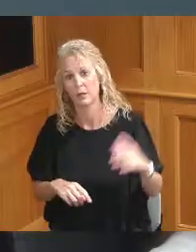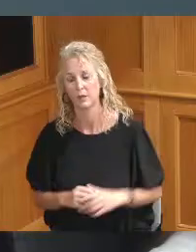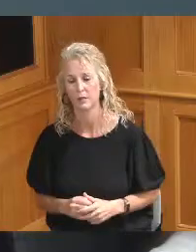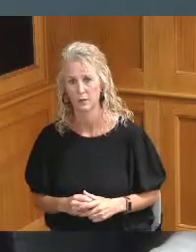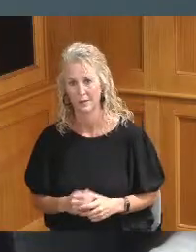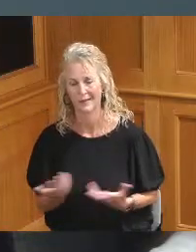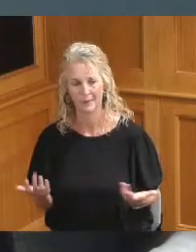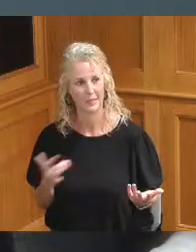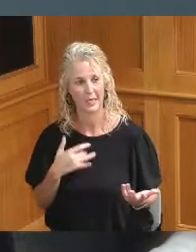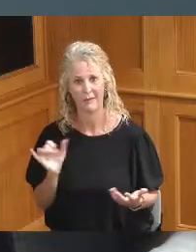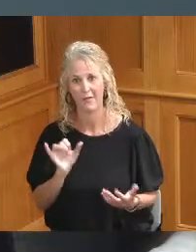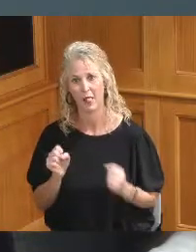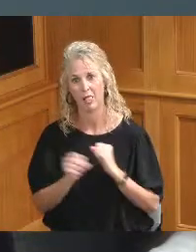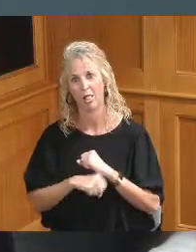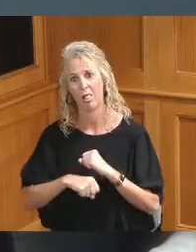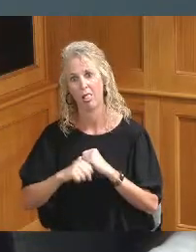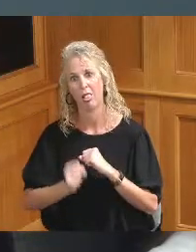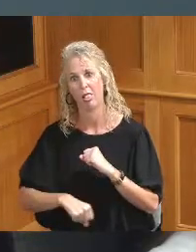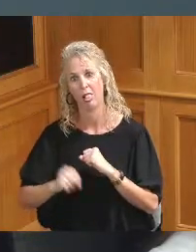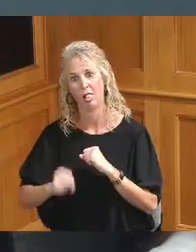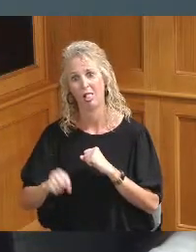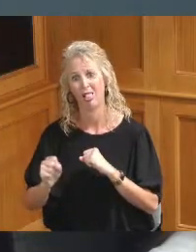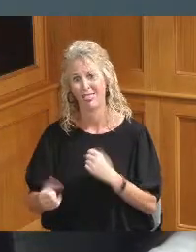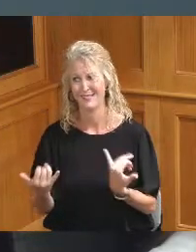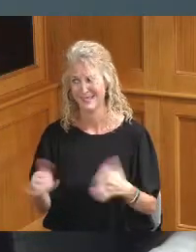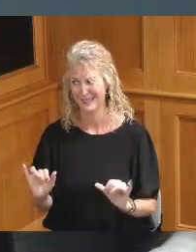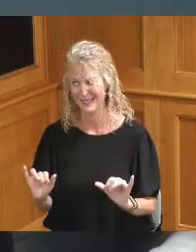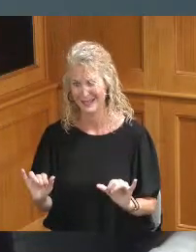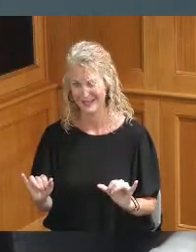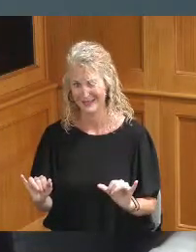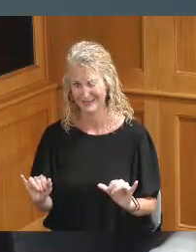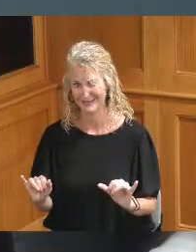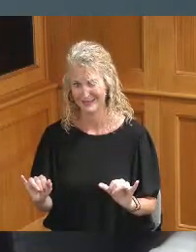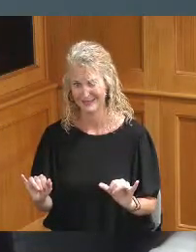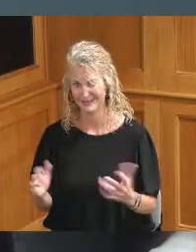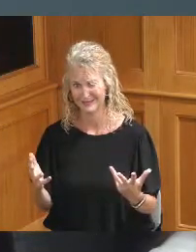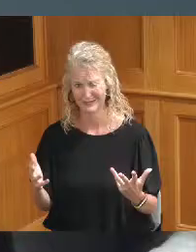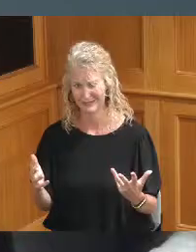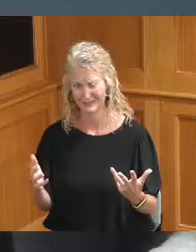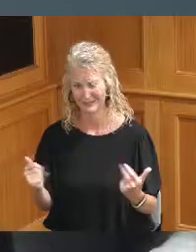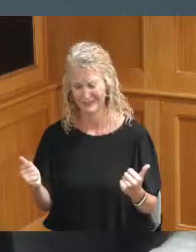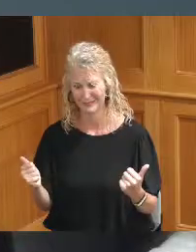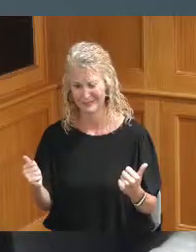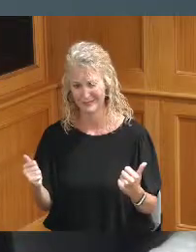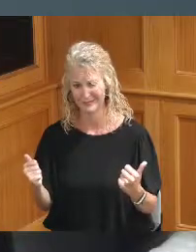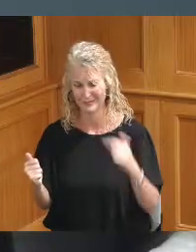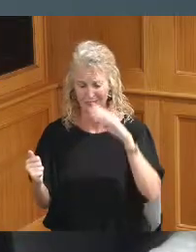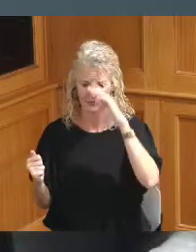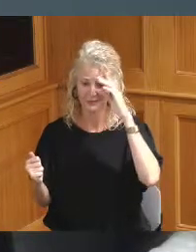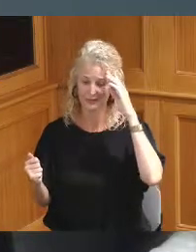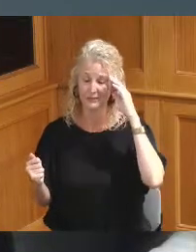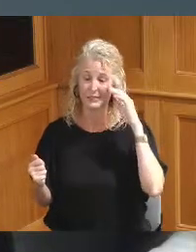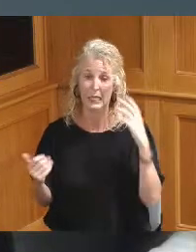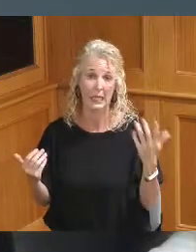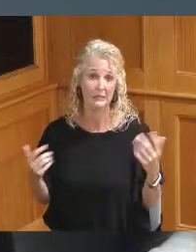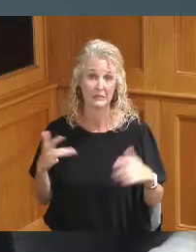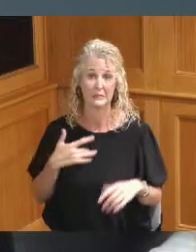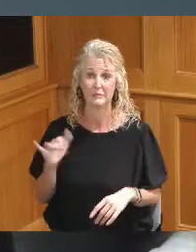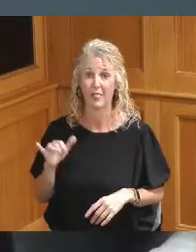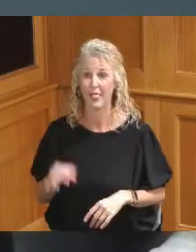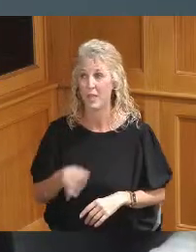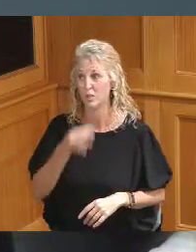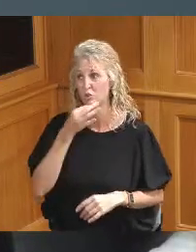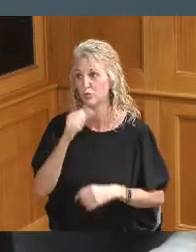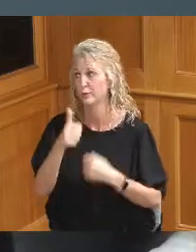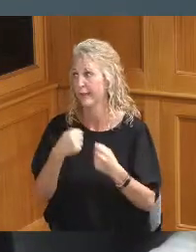impervious surface. Is this something we want to continue to tackle? It'll be, I don't know, 10 years. I